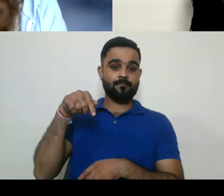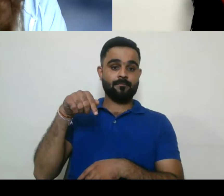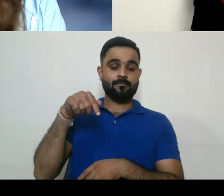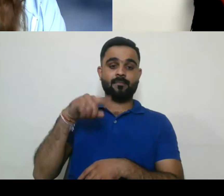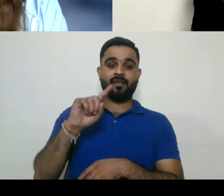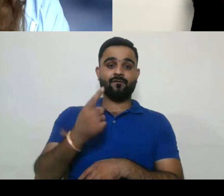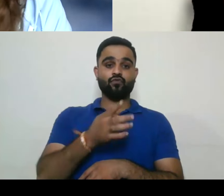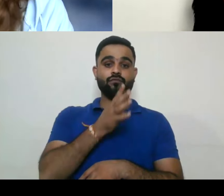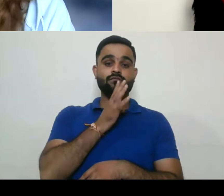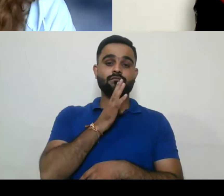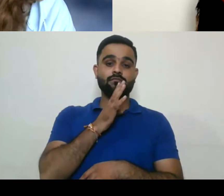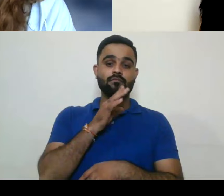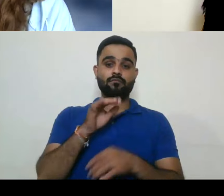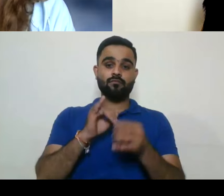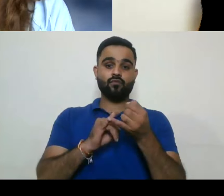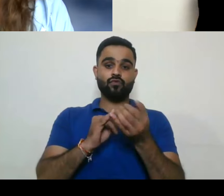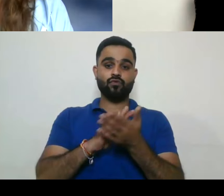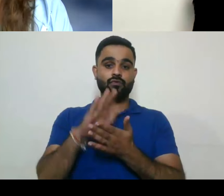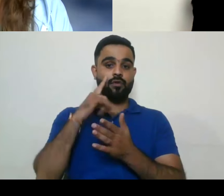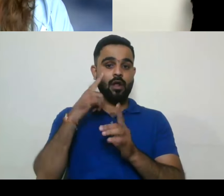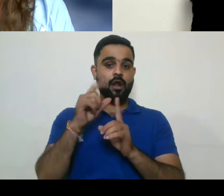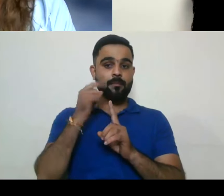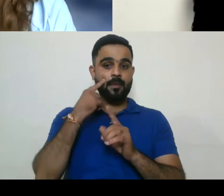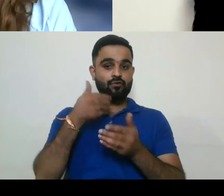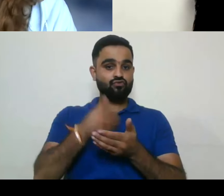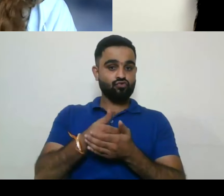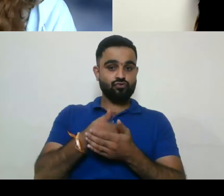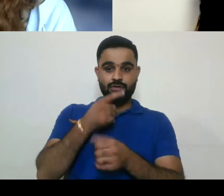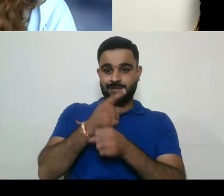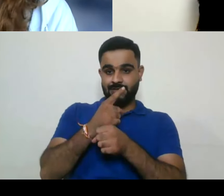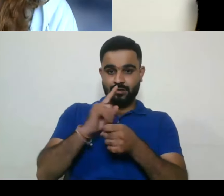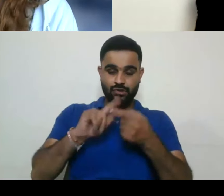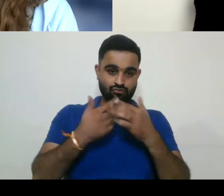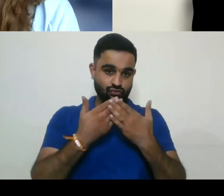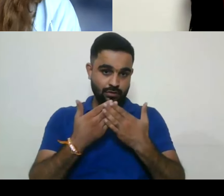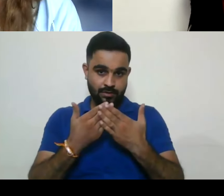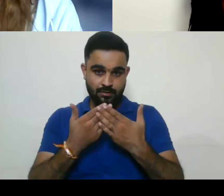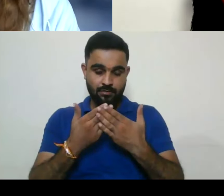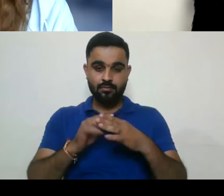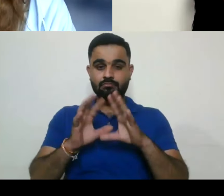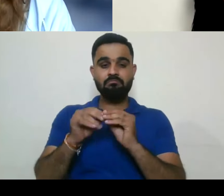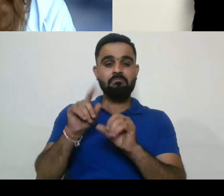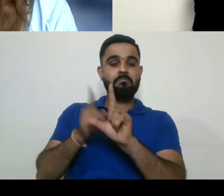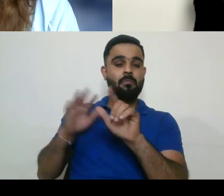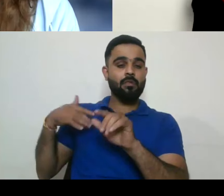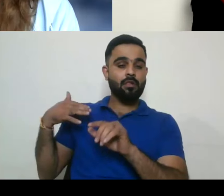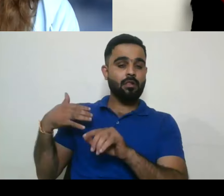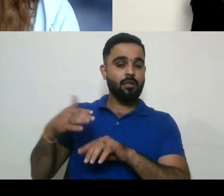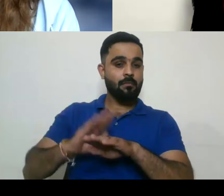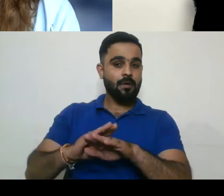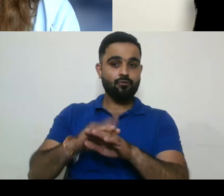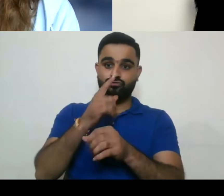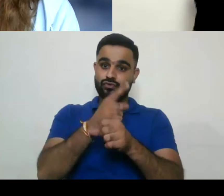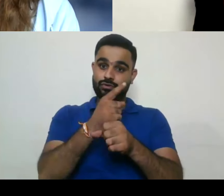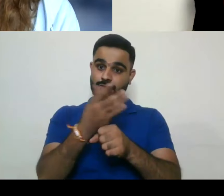first speaker for today is Shilpi Jain, teacher educator with over a decade of experience as a